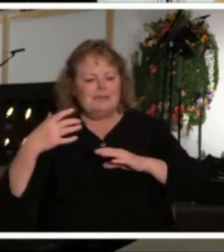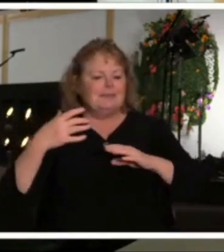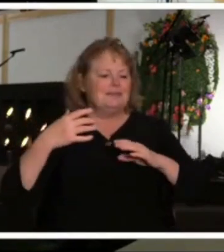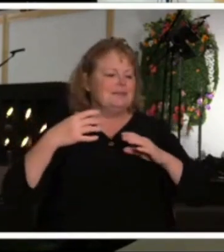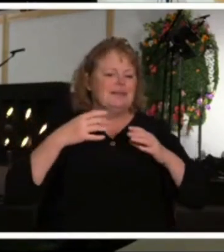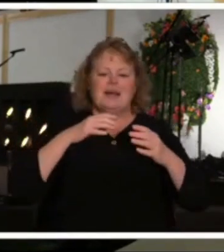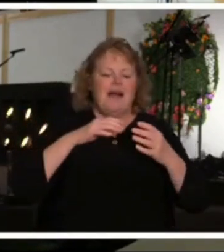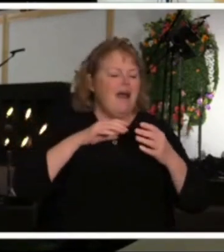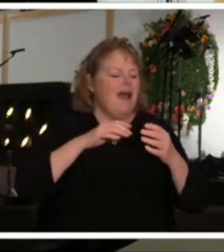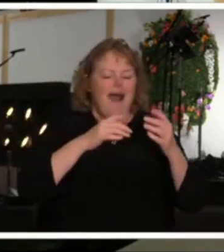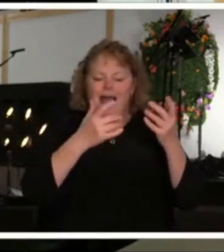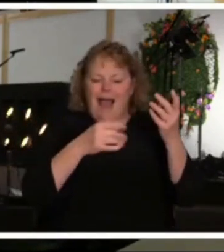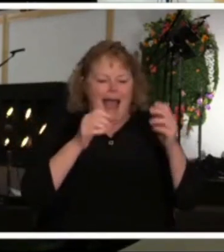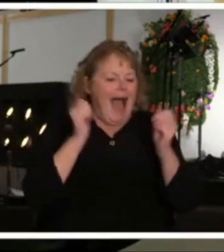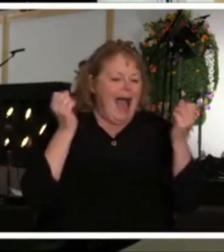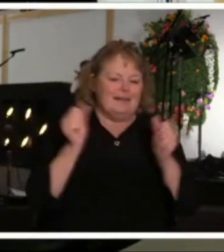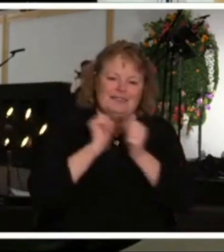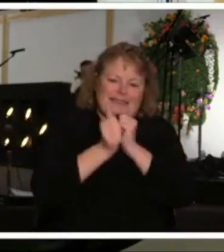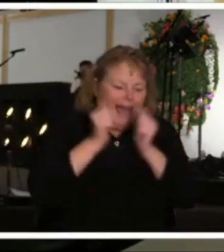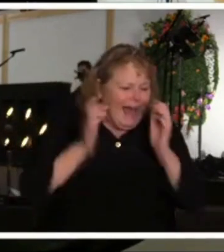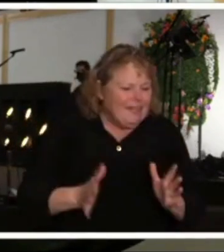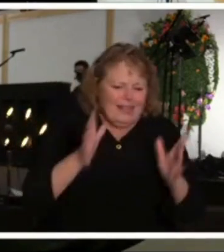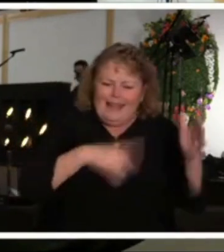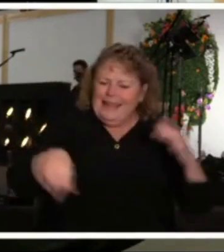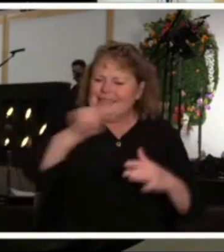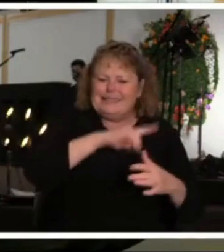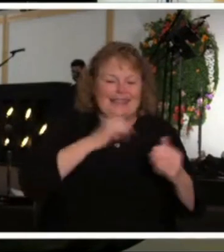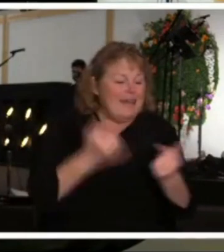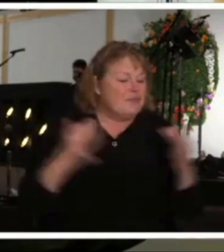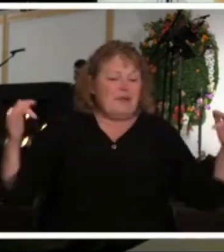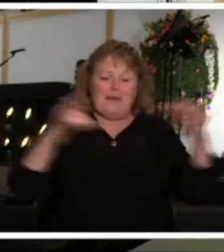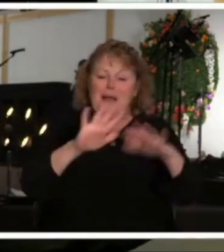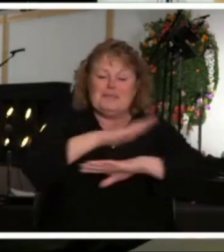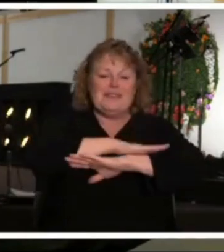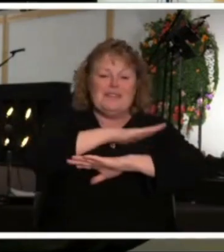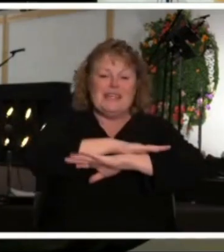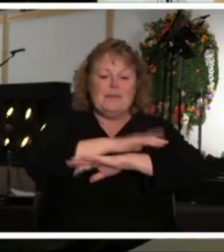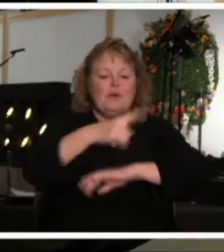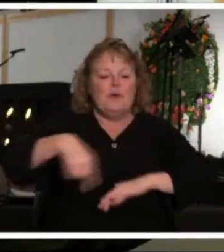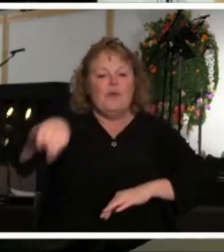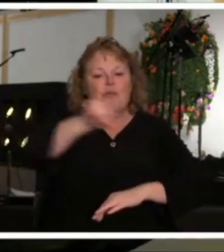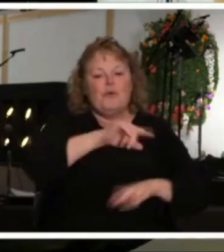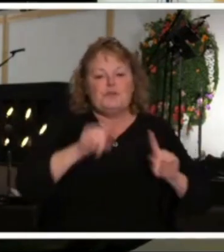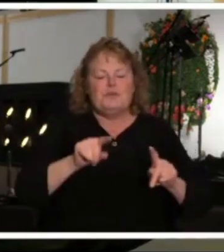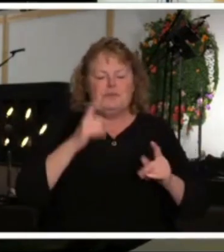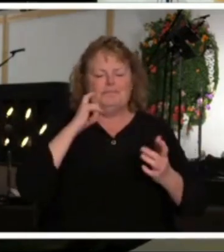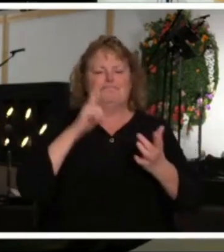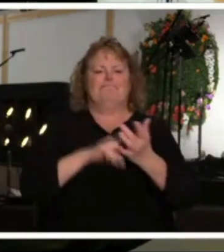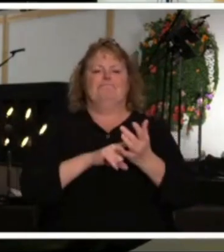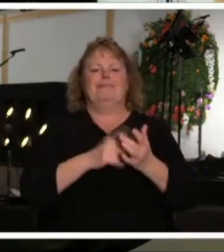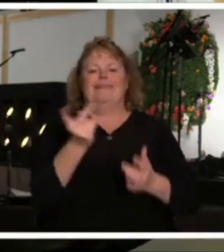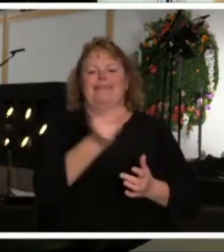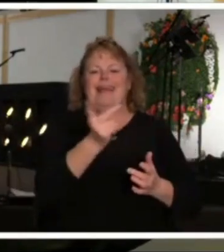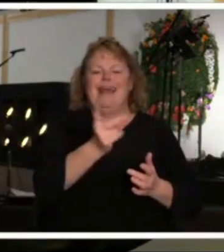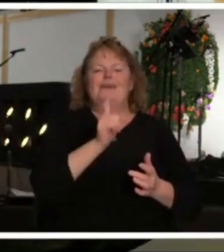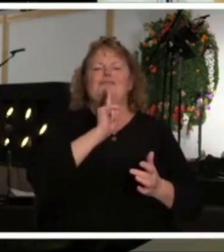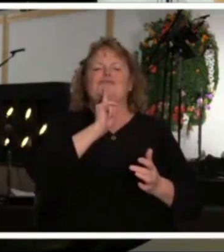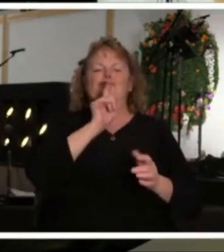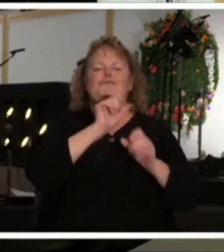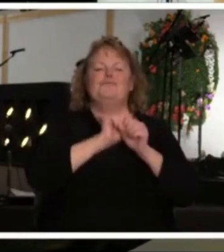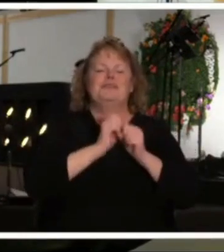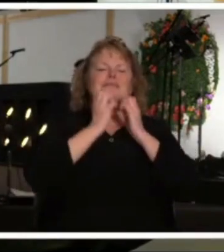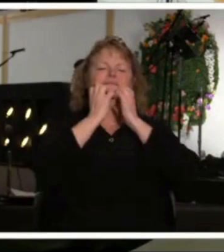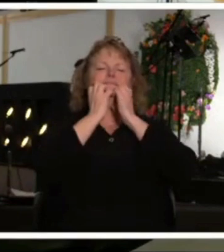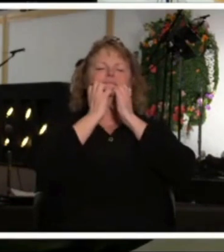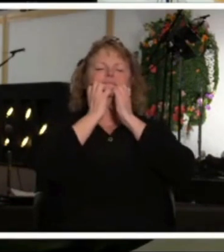and athletes, Lord, that somehow that they would recognize the genuineness of the heart of this family. And